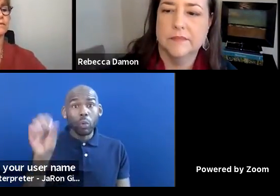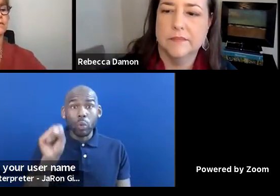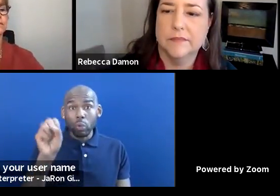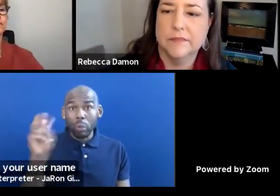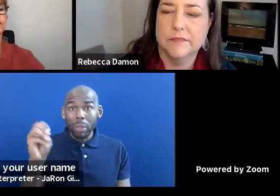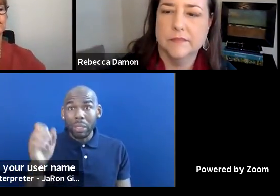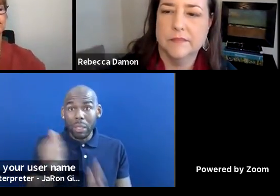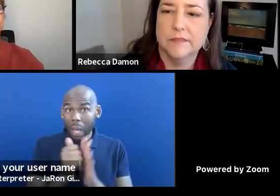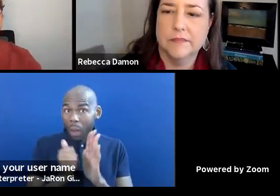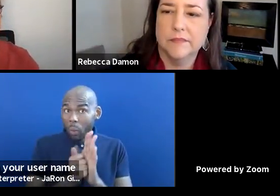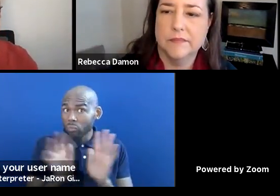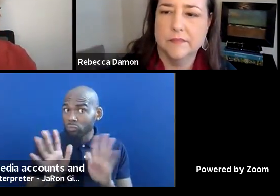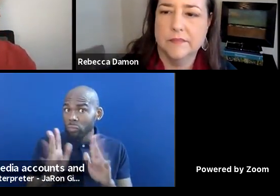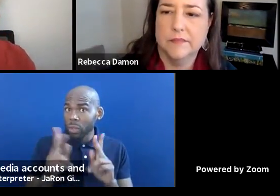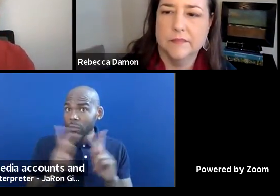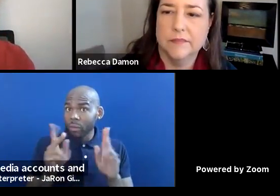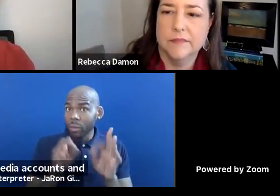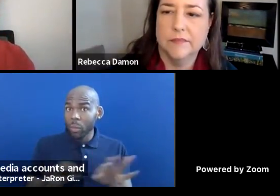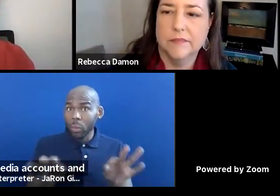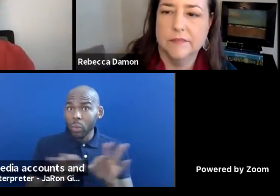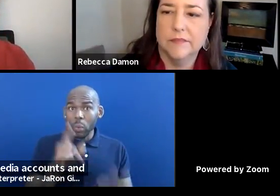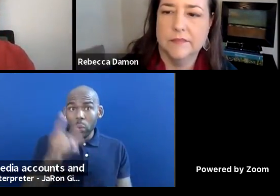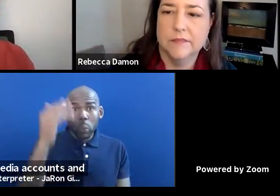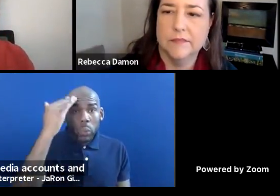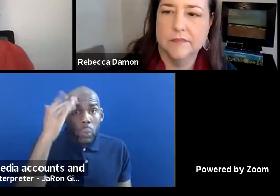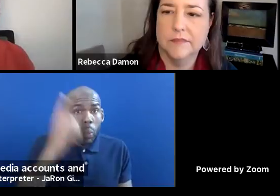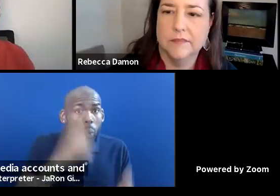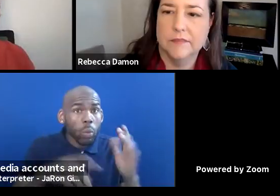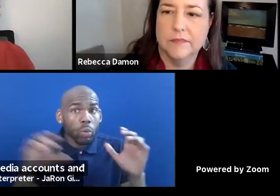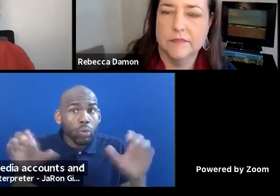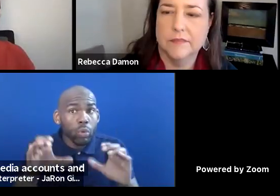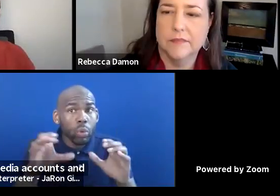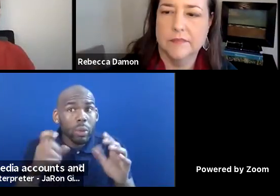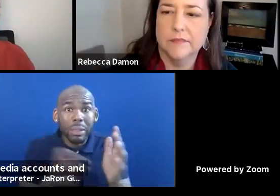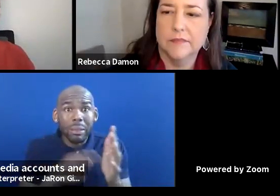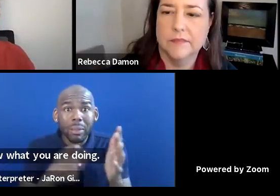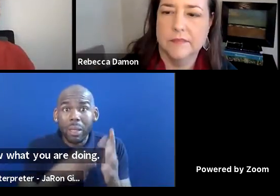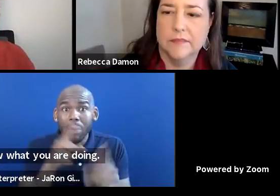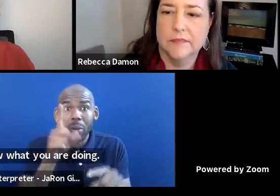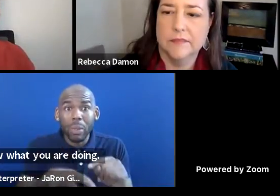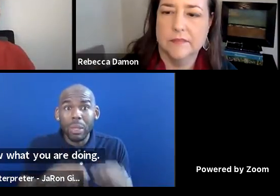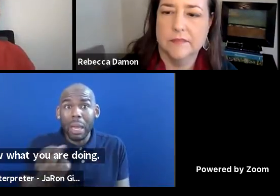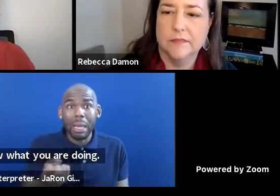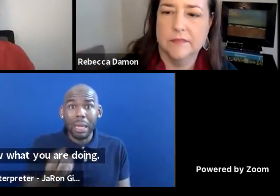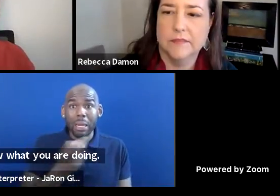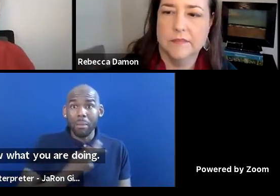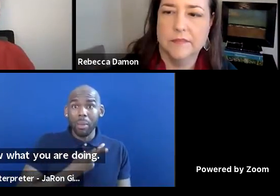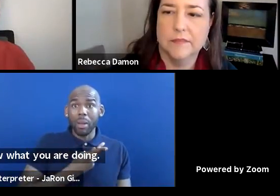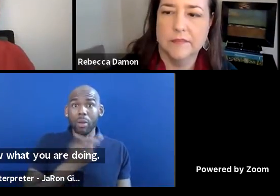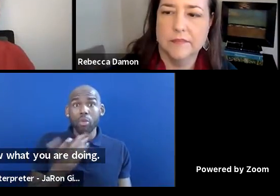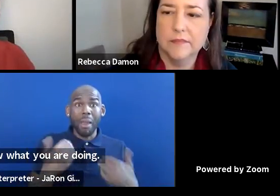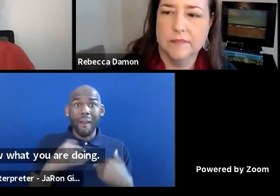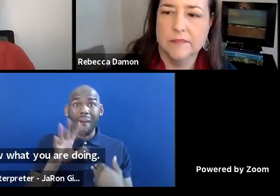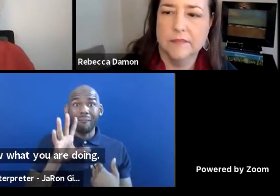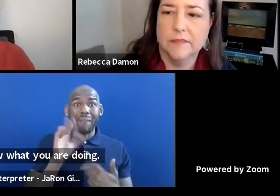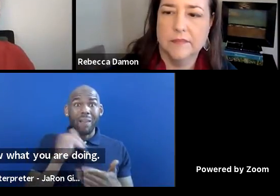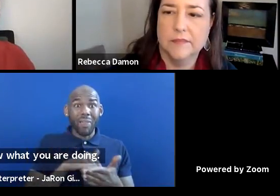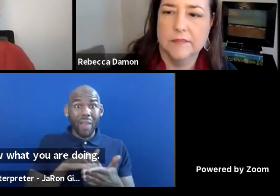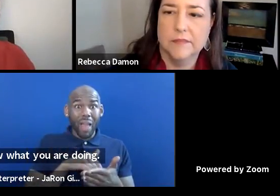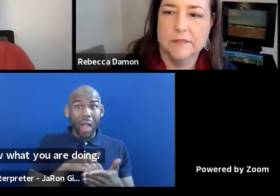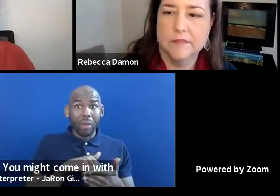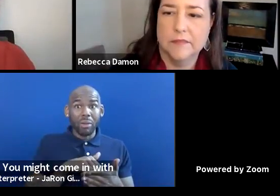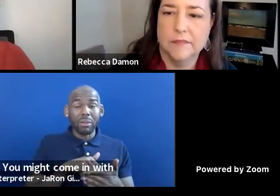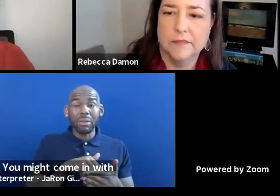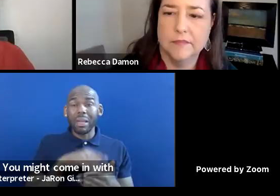you know what you're doing, because sometimes you can't get that back. You might come in with 5,000 Twitter followers and the station takes